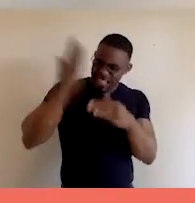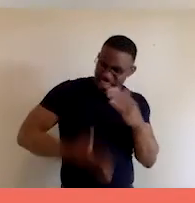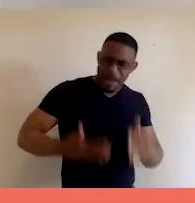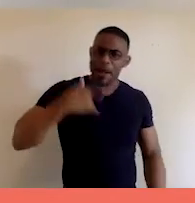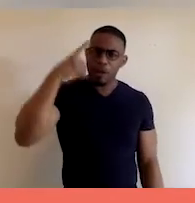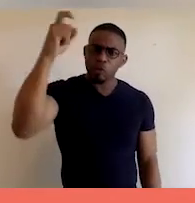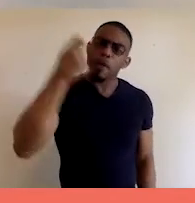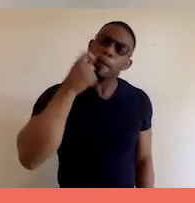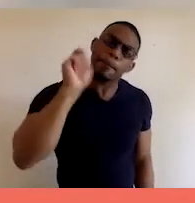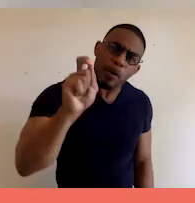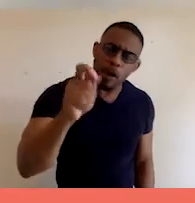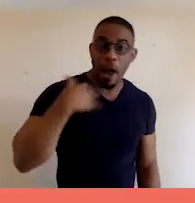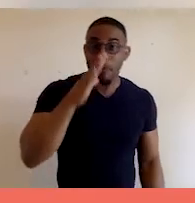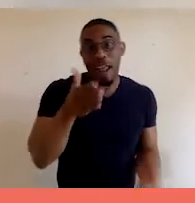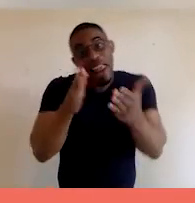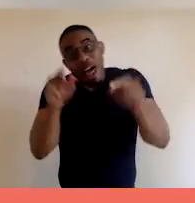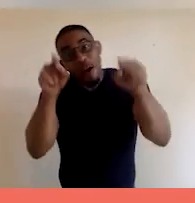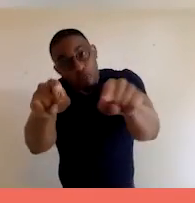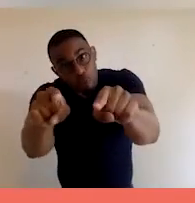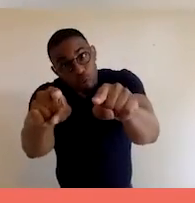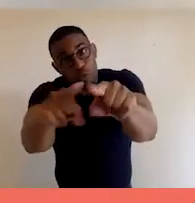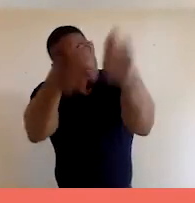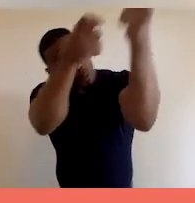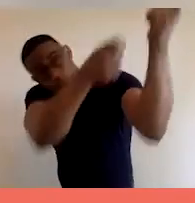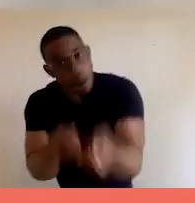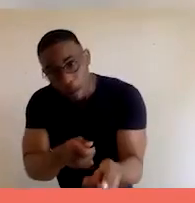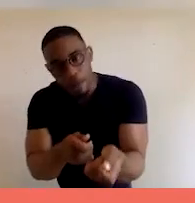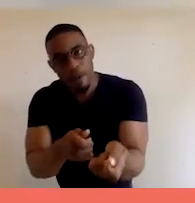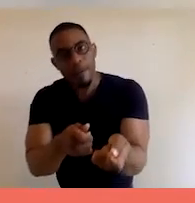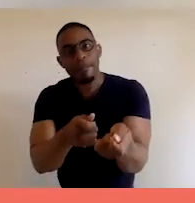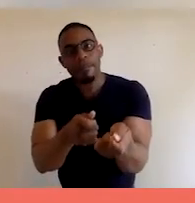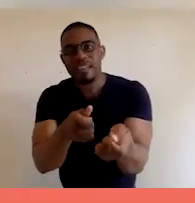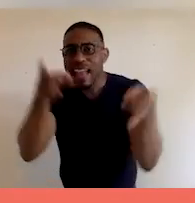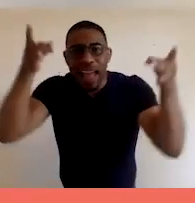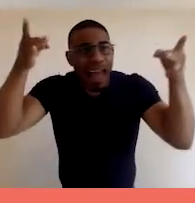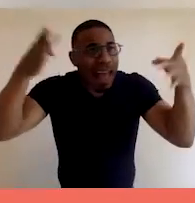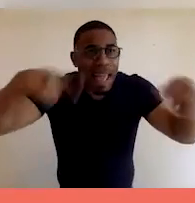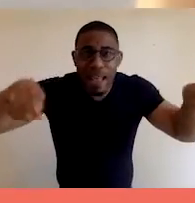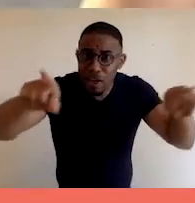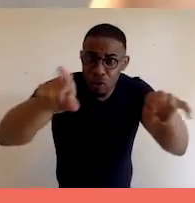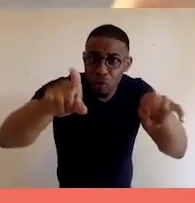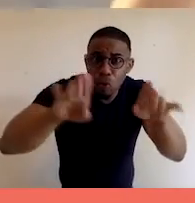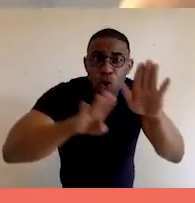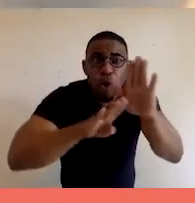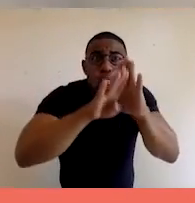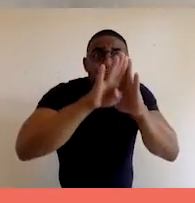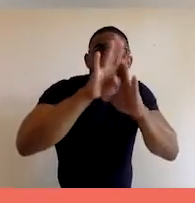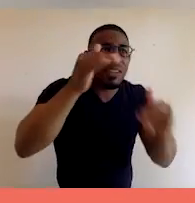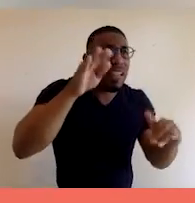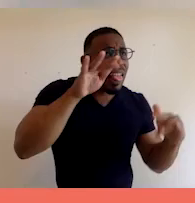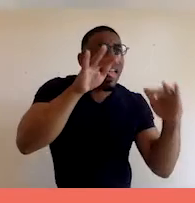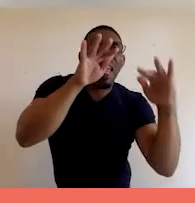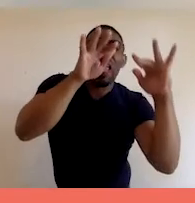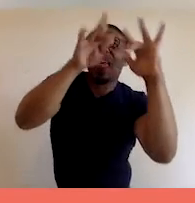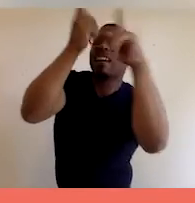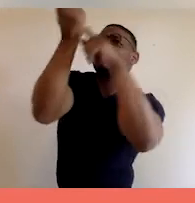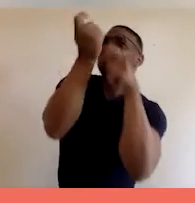my dream. I will not allow you to pull me back down. Haters, as you rise, they try to rise with you just to pull you back down. They